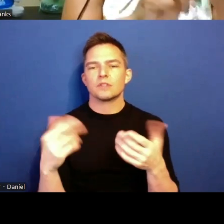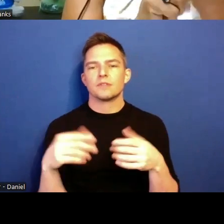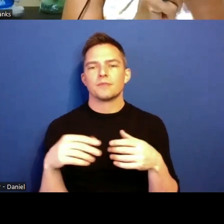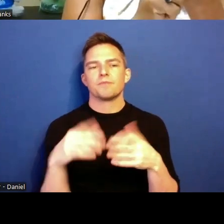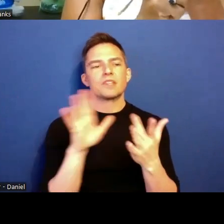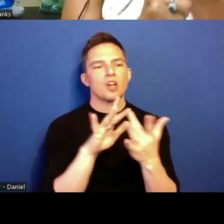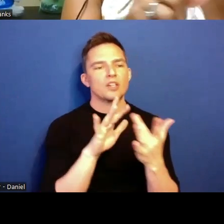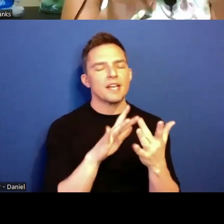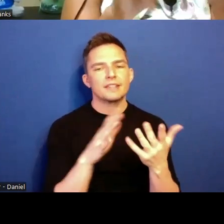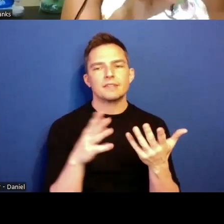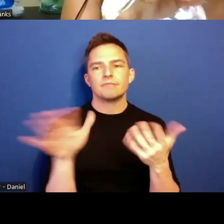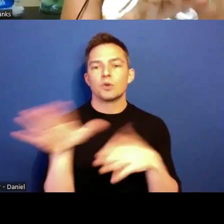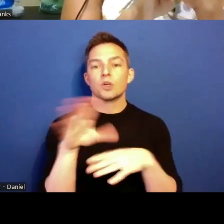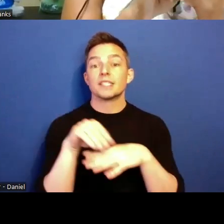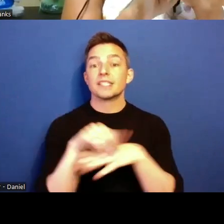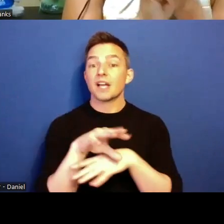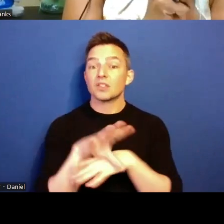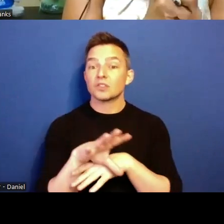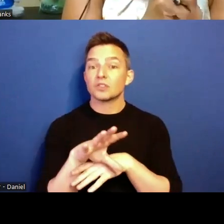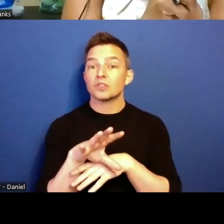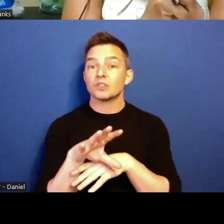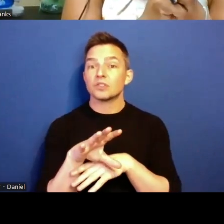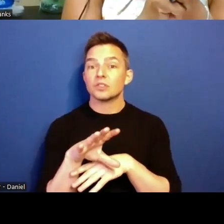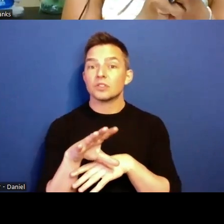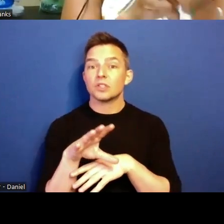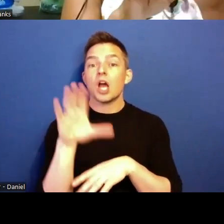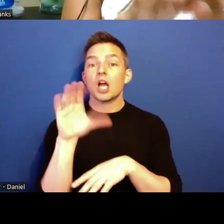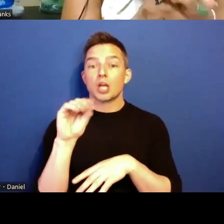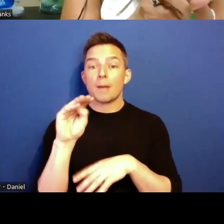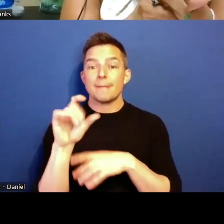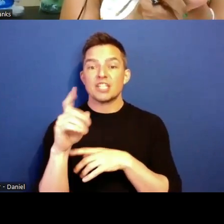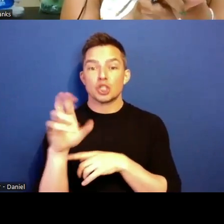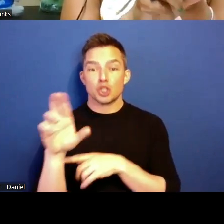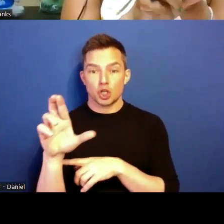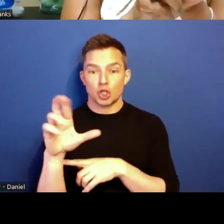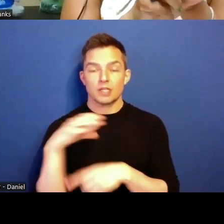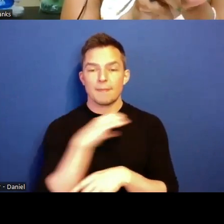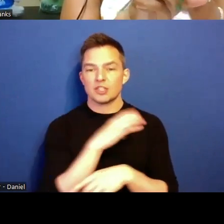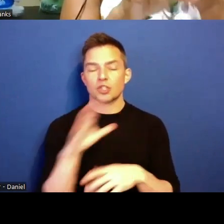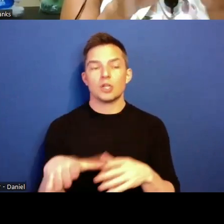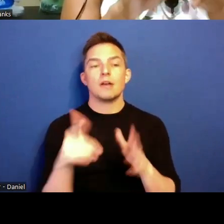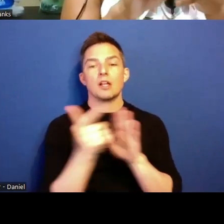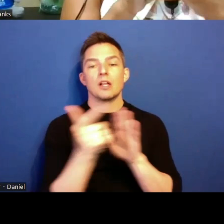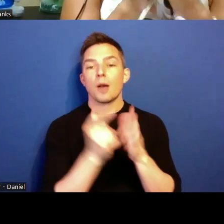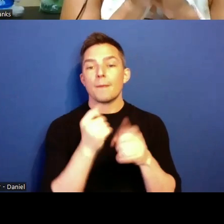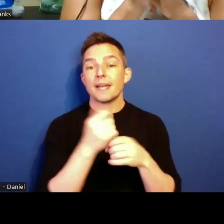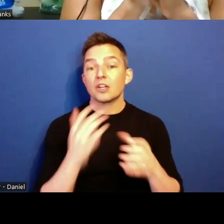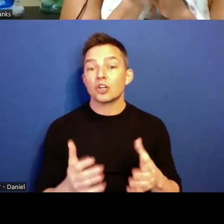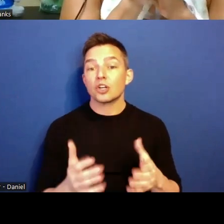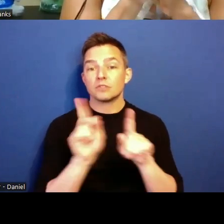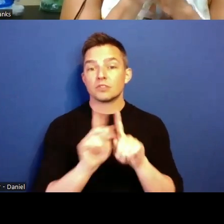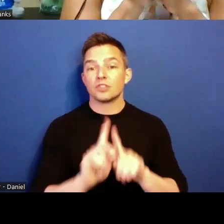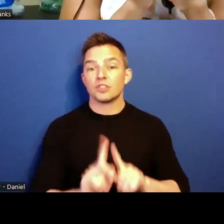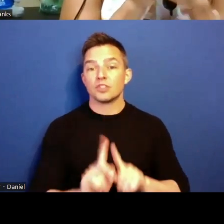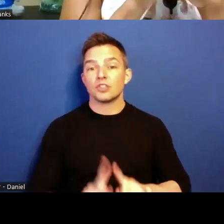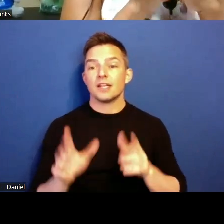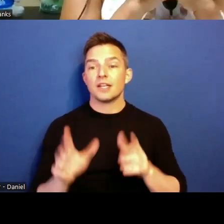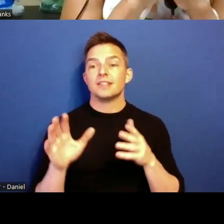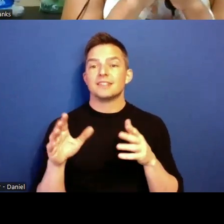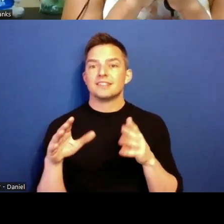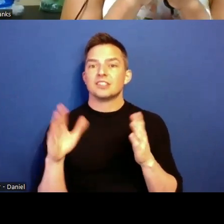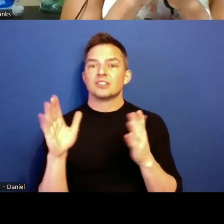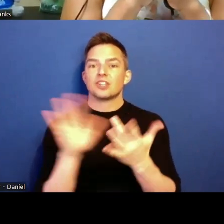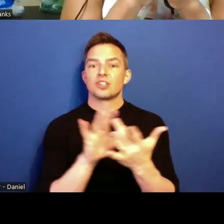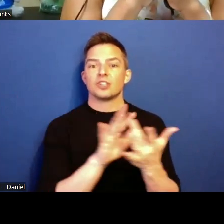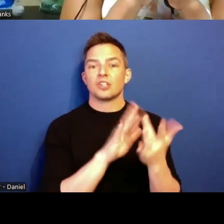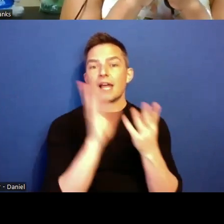your councilmen, your commissioners, legislators. Let people know who you